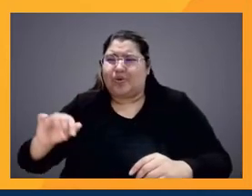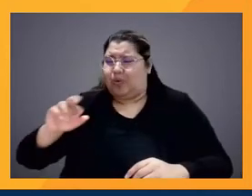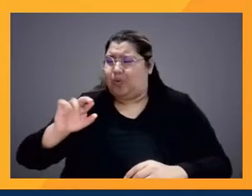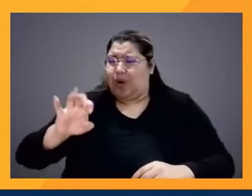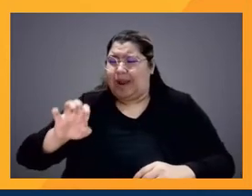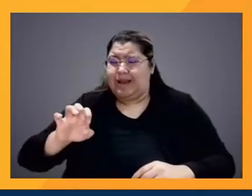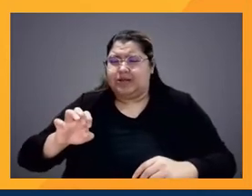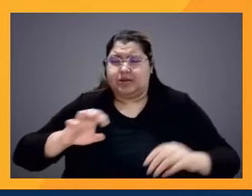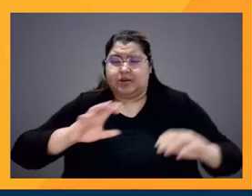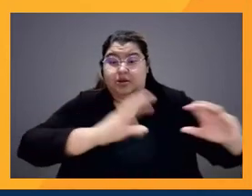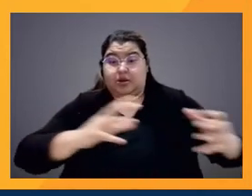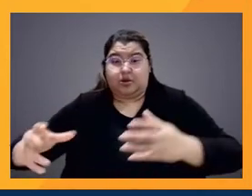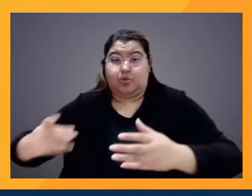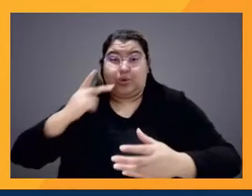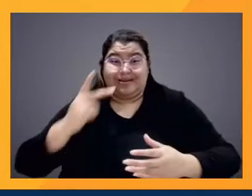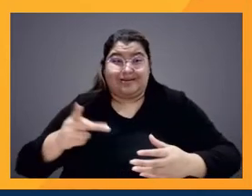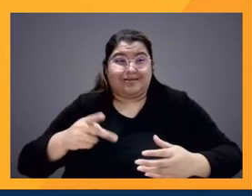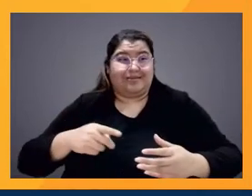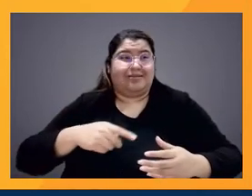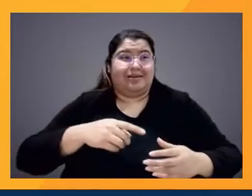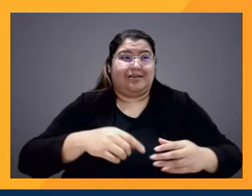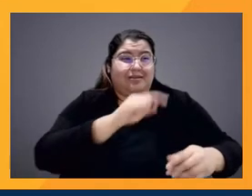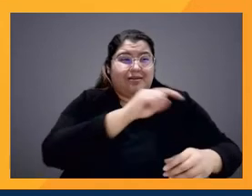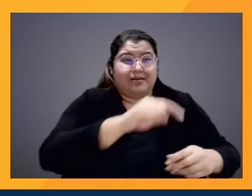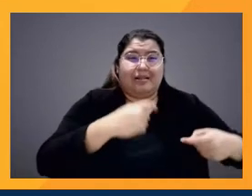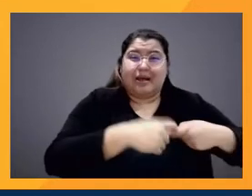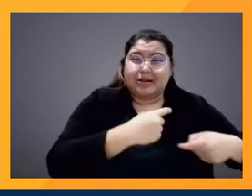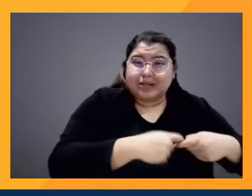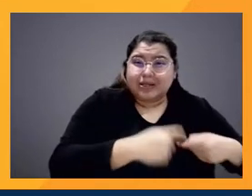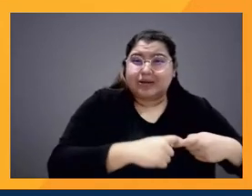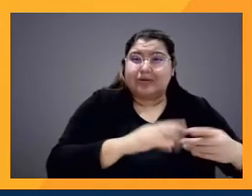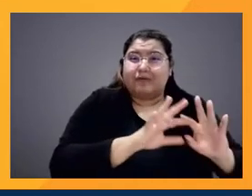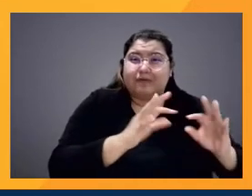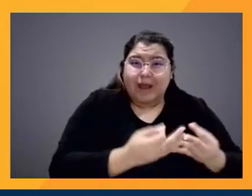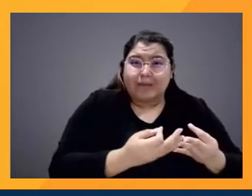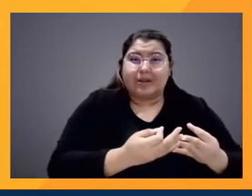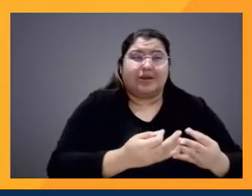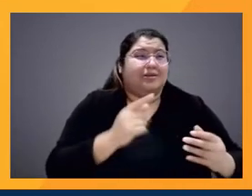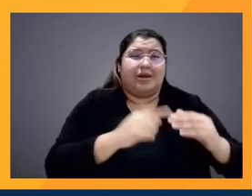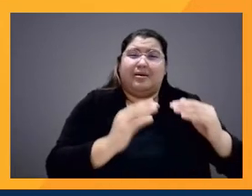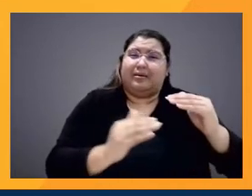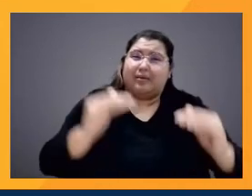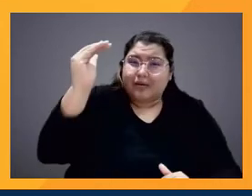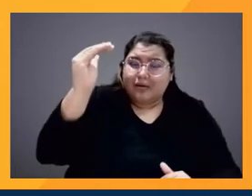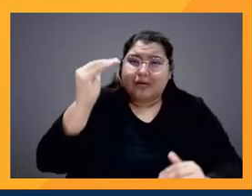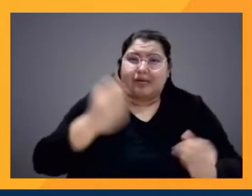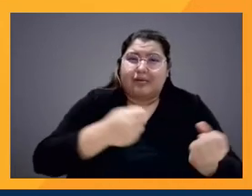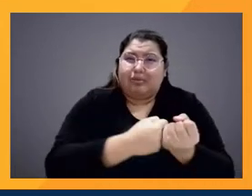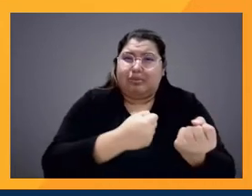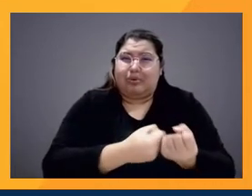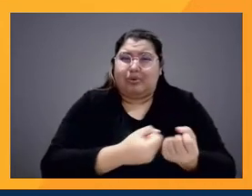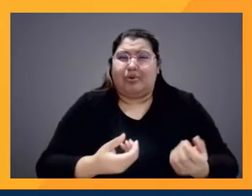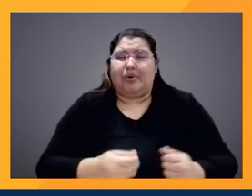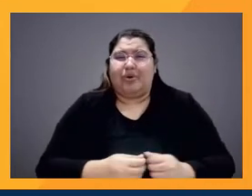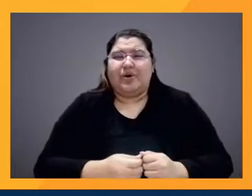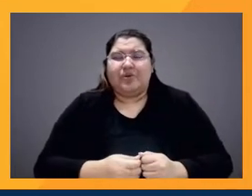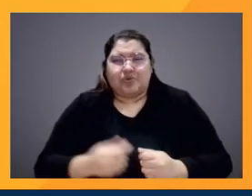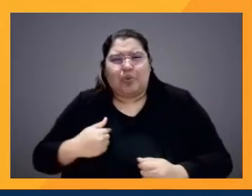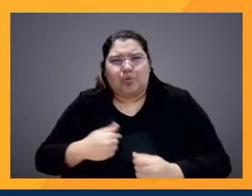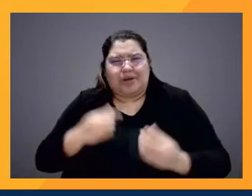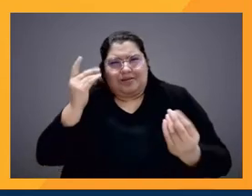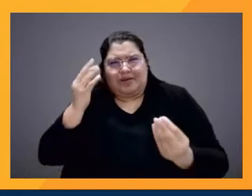points. Is like the language in terms of the words on the page are part of that, but I think it's easier for me to understand that conceptually as part